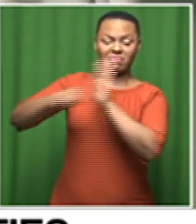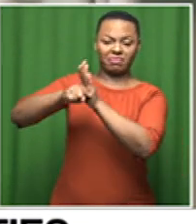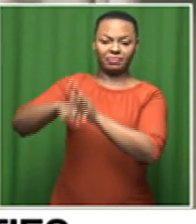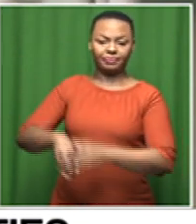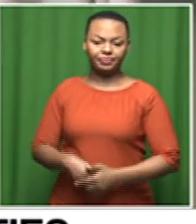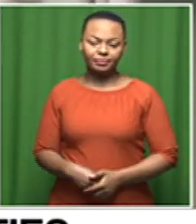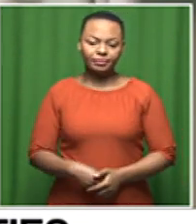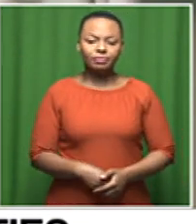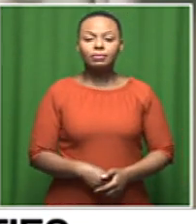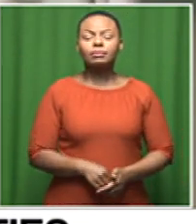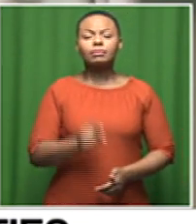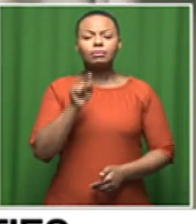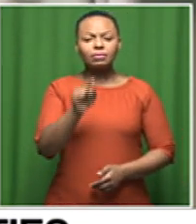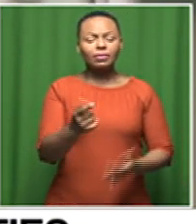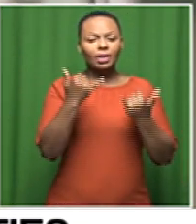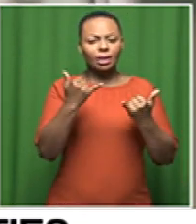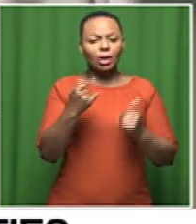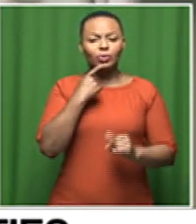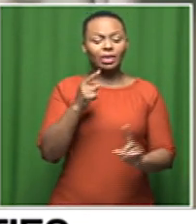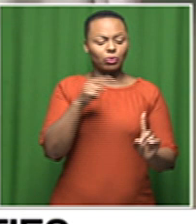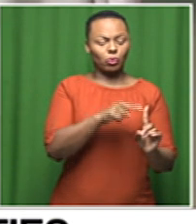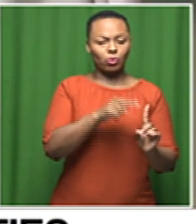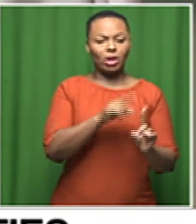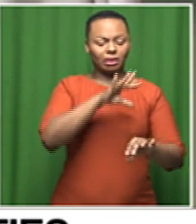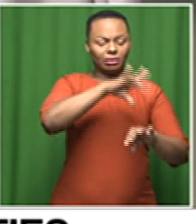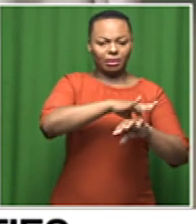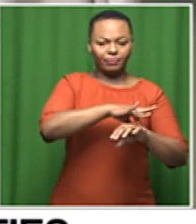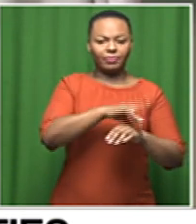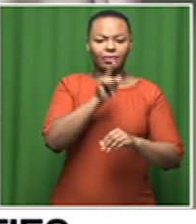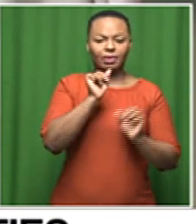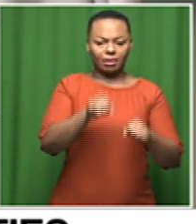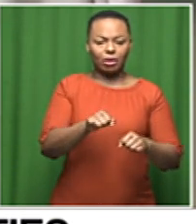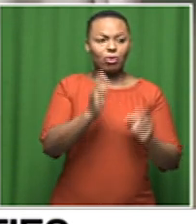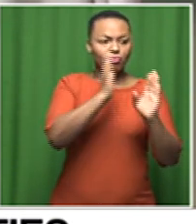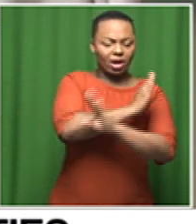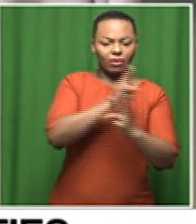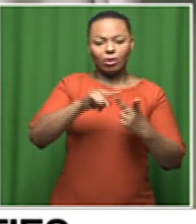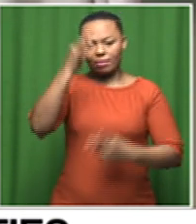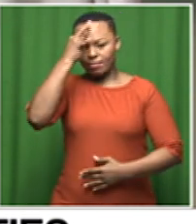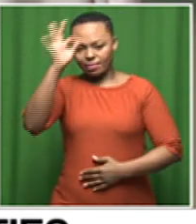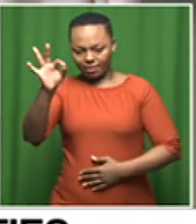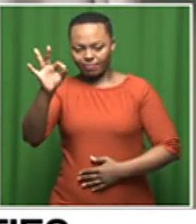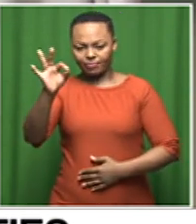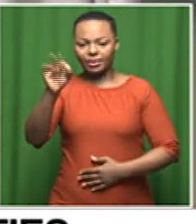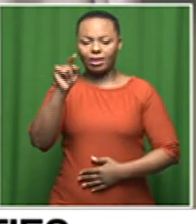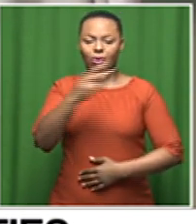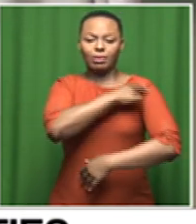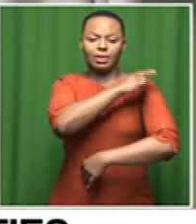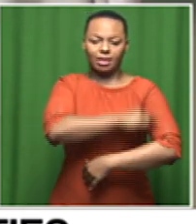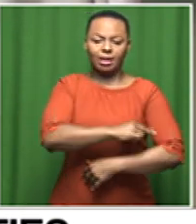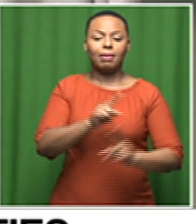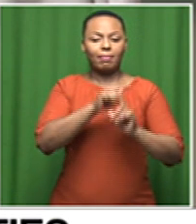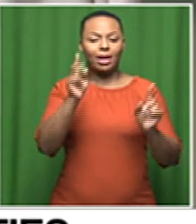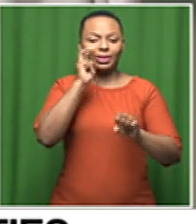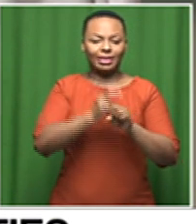you alluded to the fact that as a patient, I don't know if it was on a private or public, that you demand proper